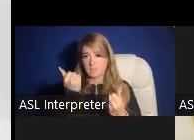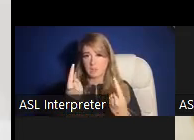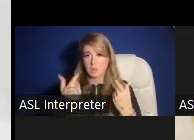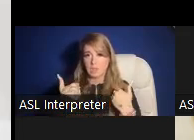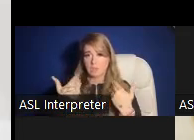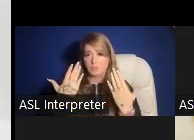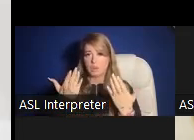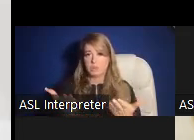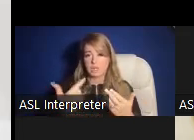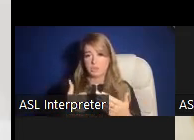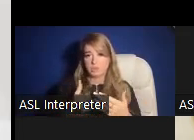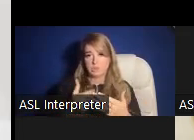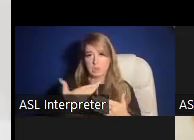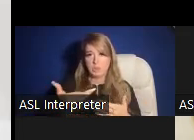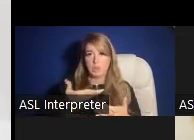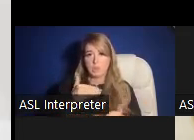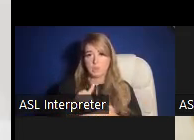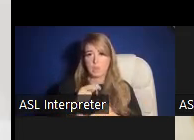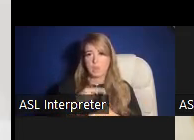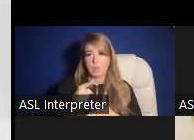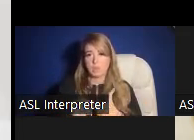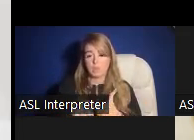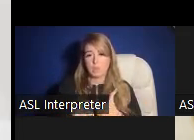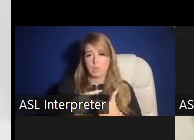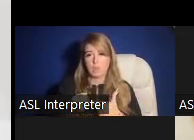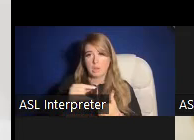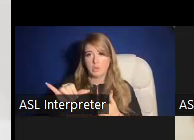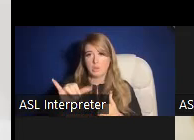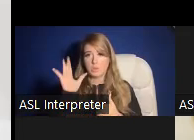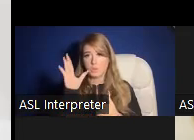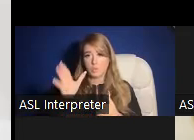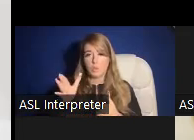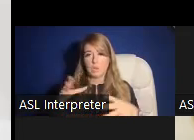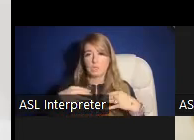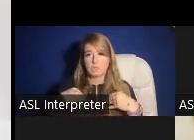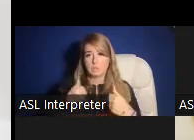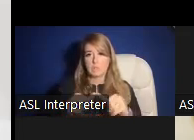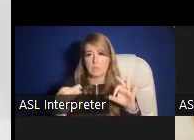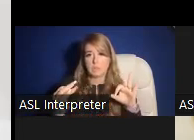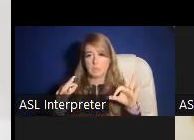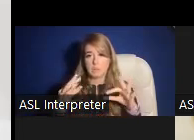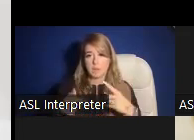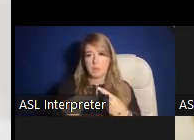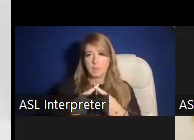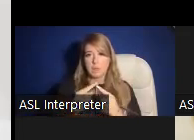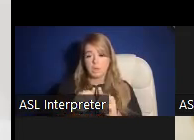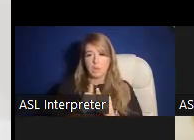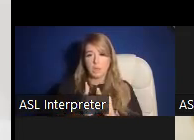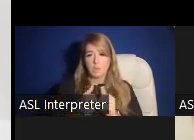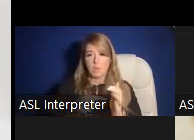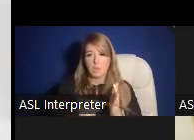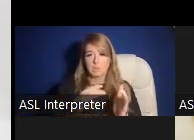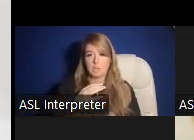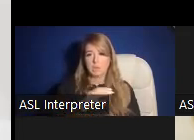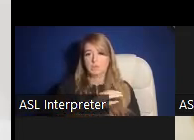I'd welcome them. And then I also would take any feedback about how this